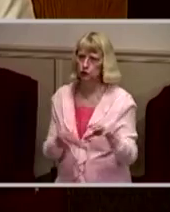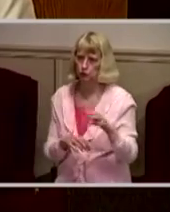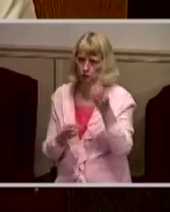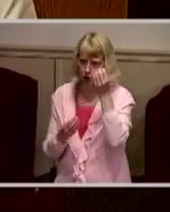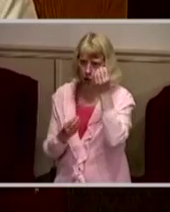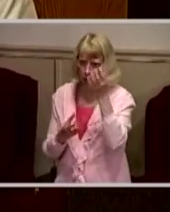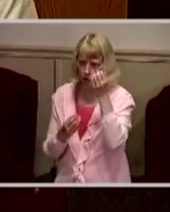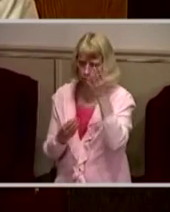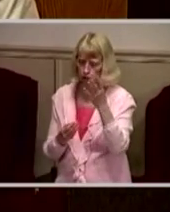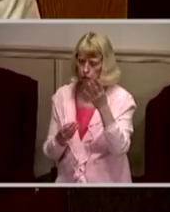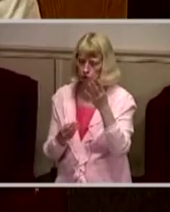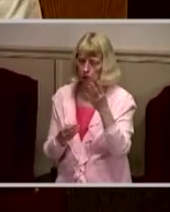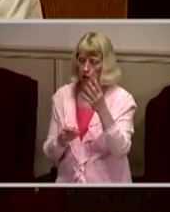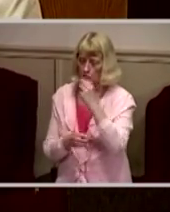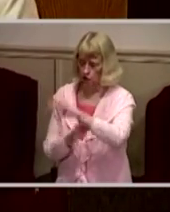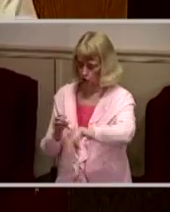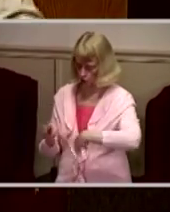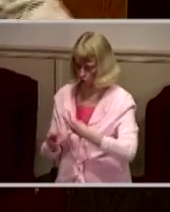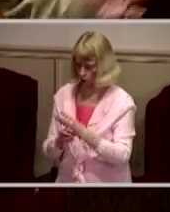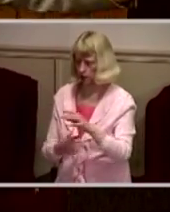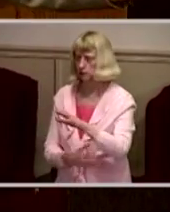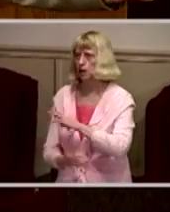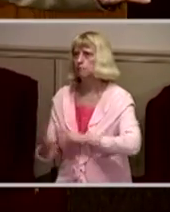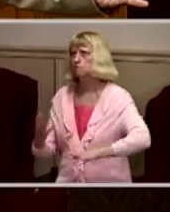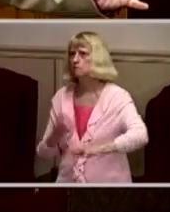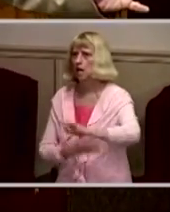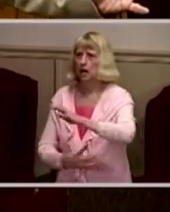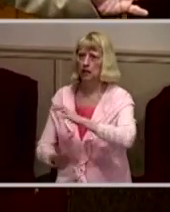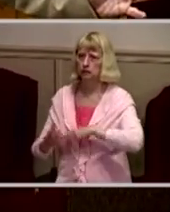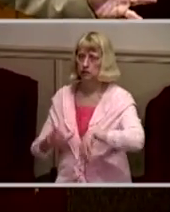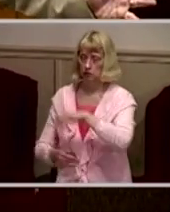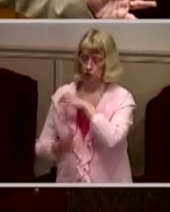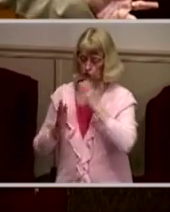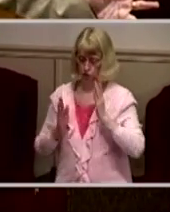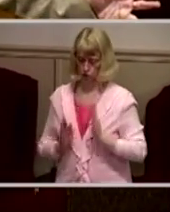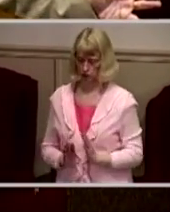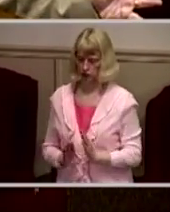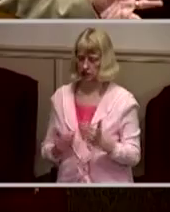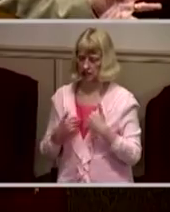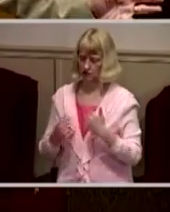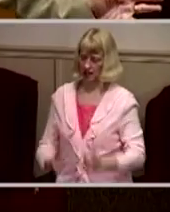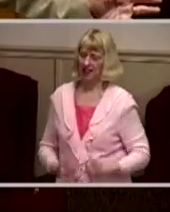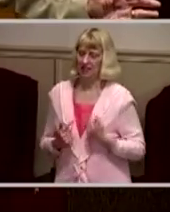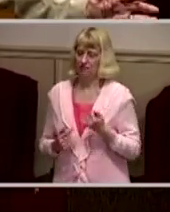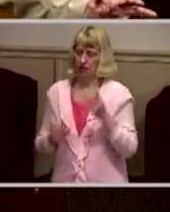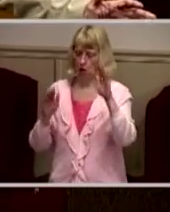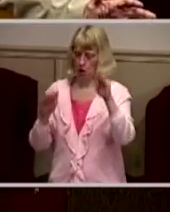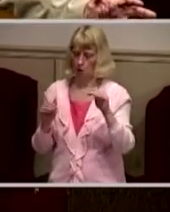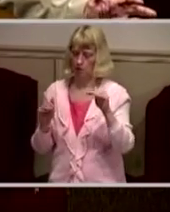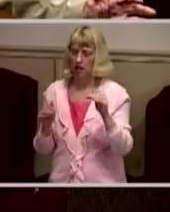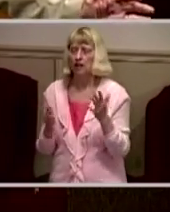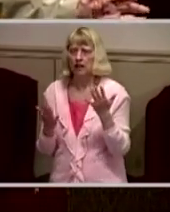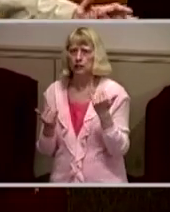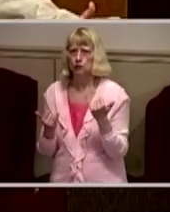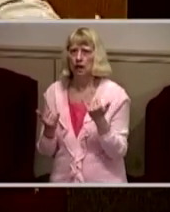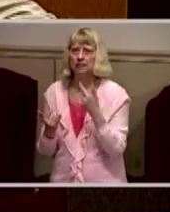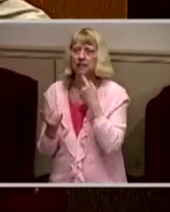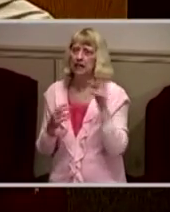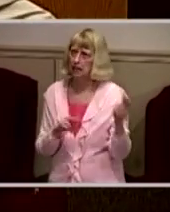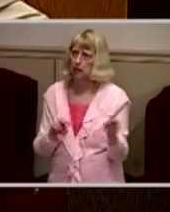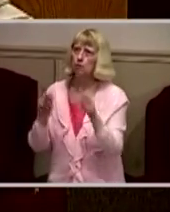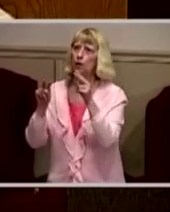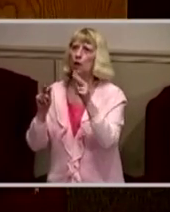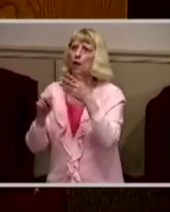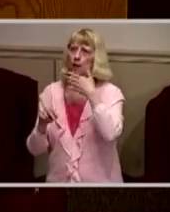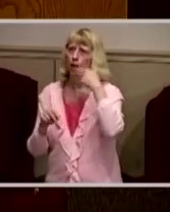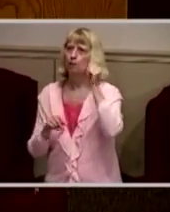news. The world is a mess. But those of us who know Jesus Christ have a living hope. That's why I often say, keep looking up,